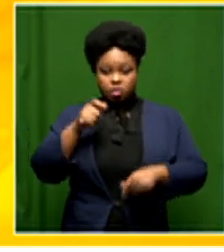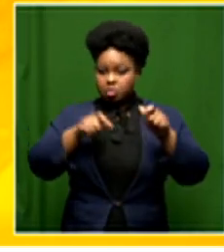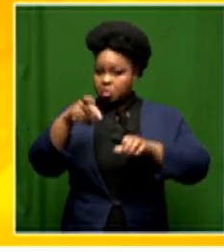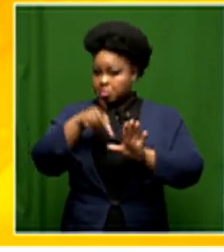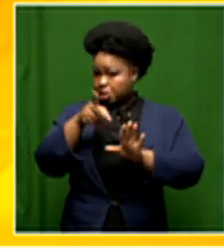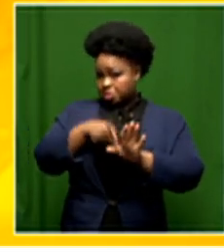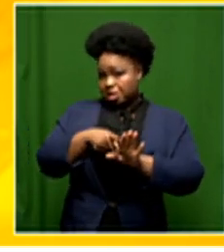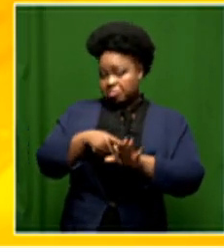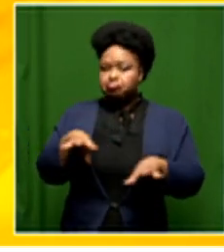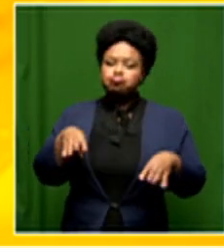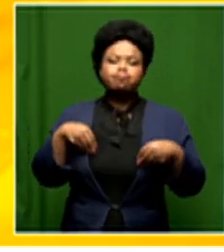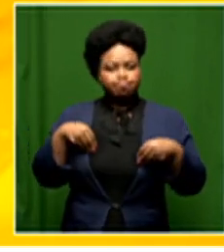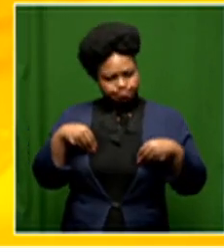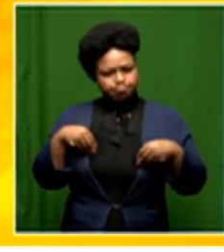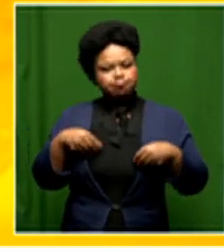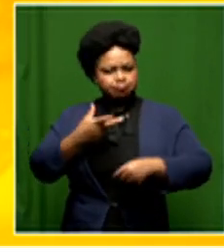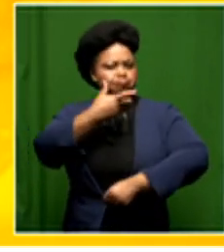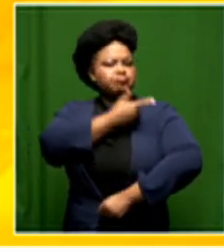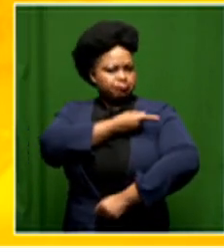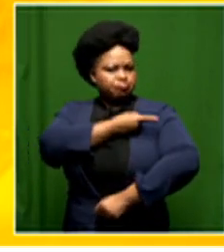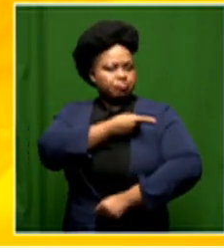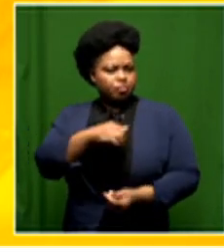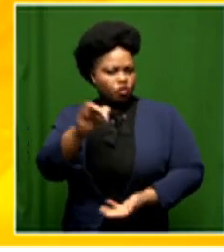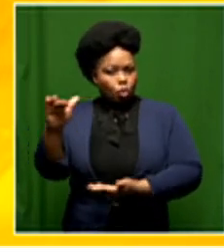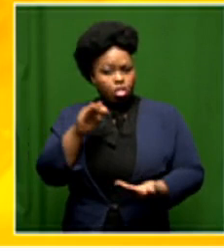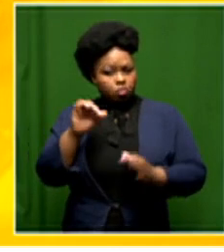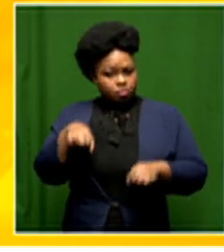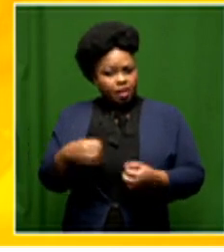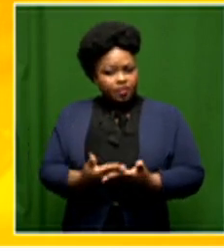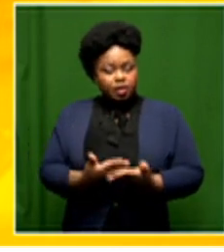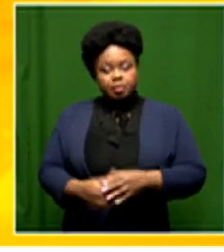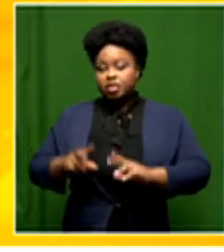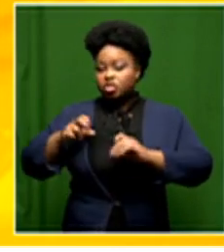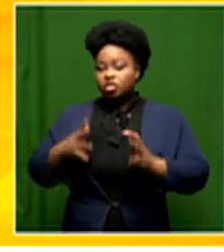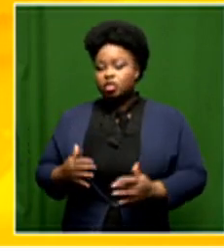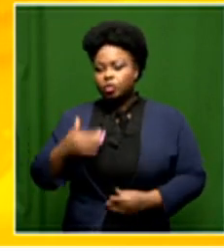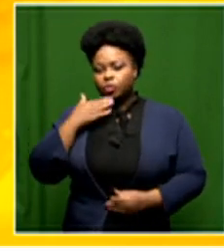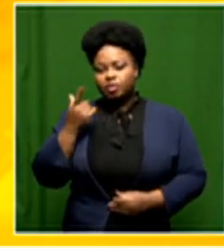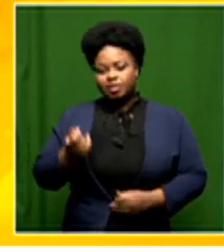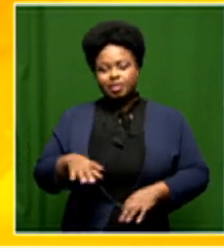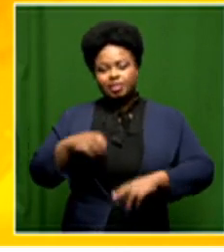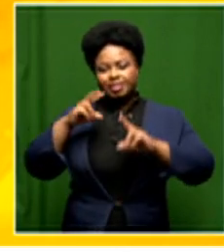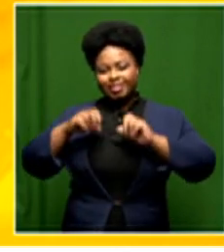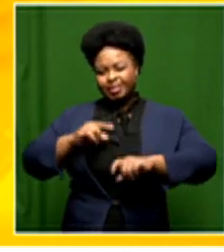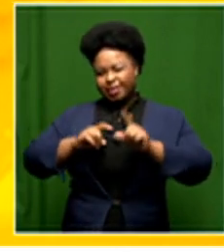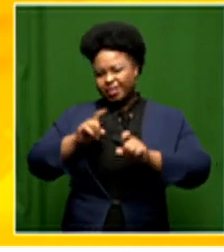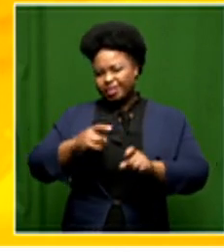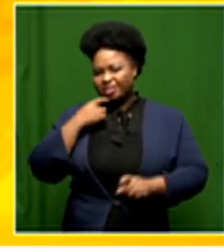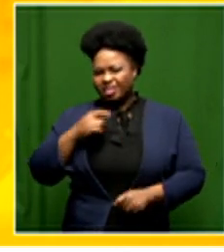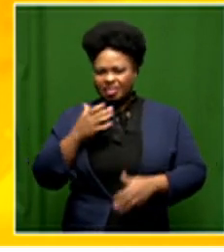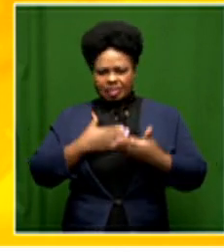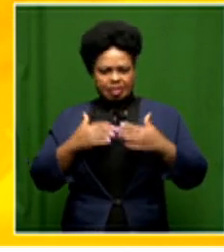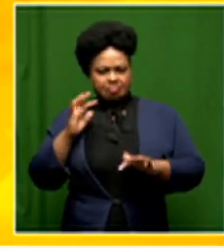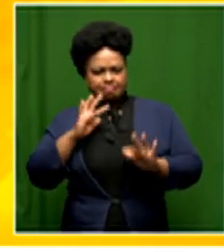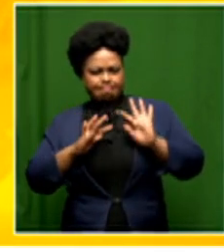participants would accept and take the vaccine when it becomes available. The researchers who conducted the survey say people who are